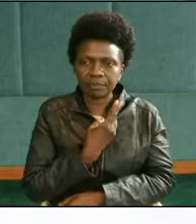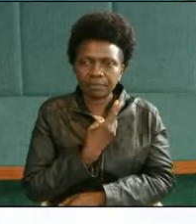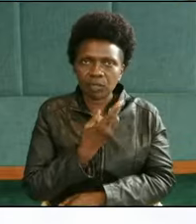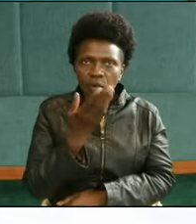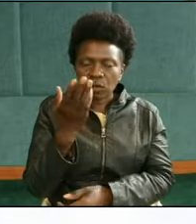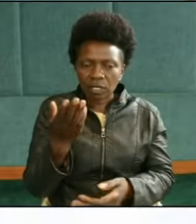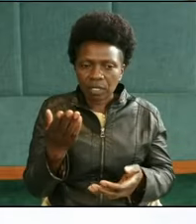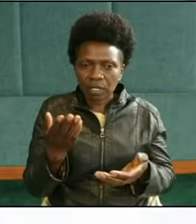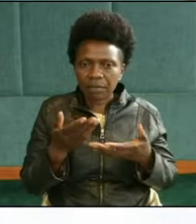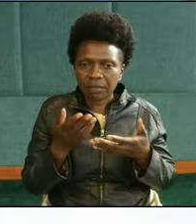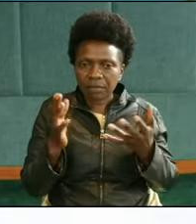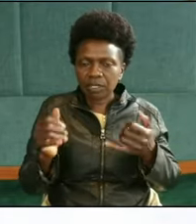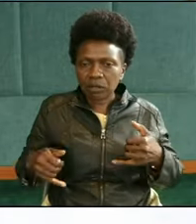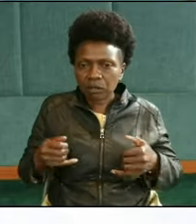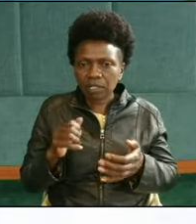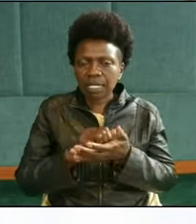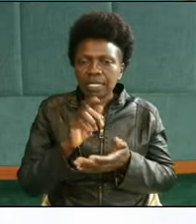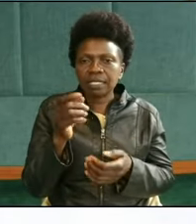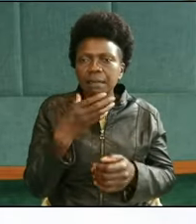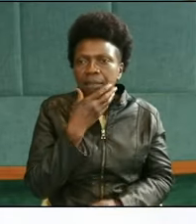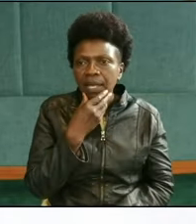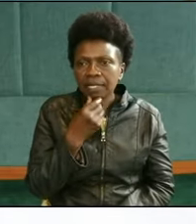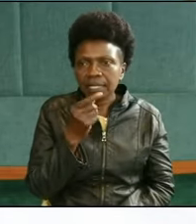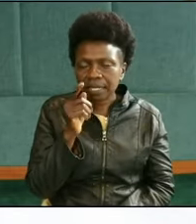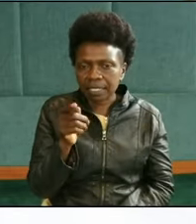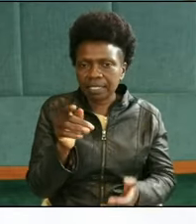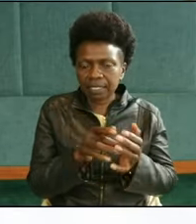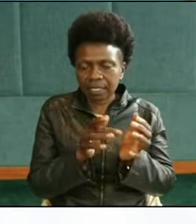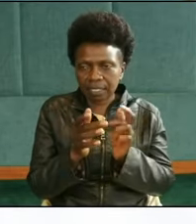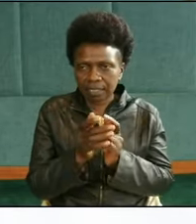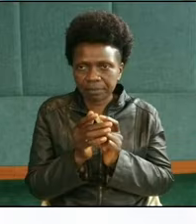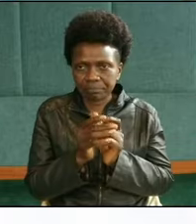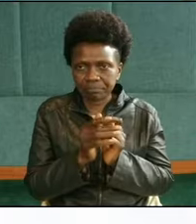is rejoicing that this man, this Jesus,